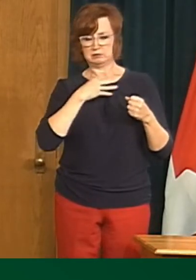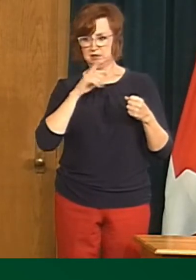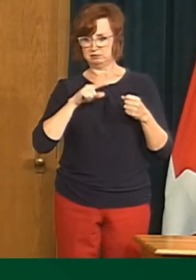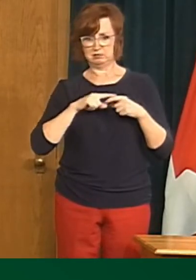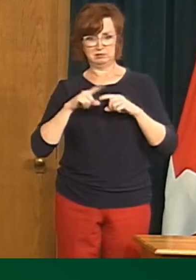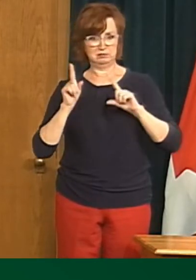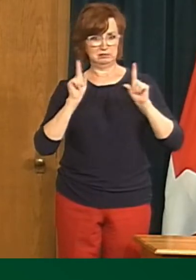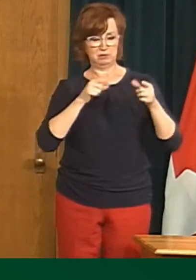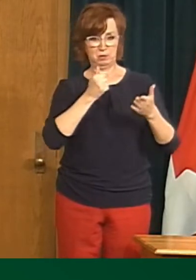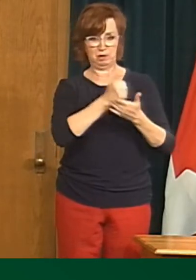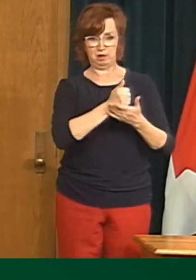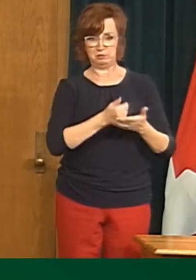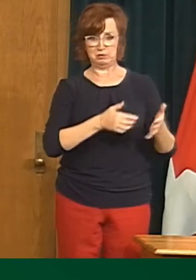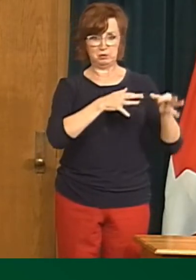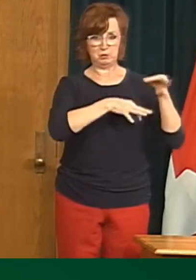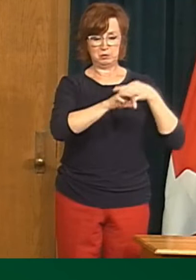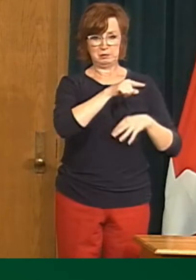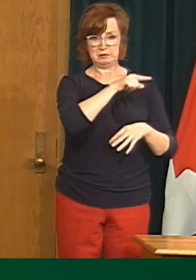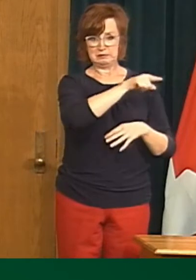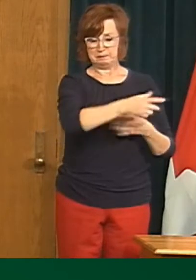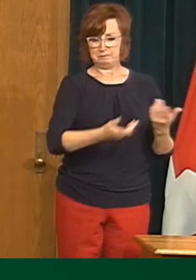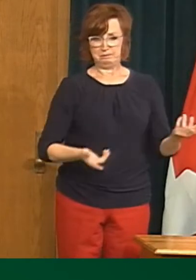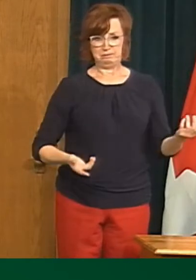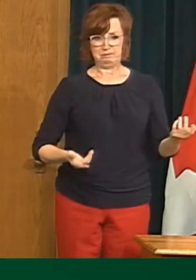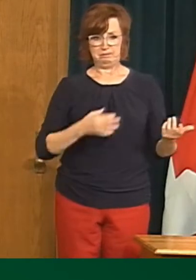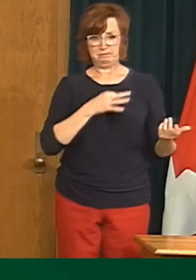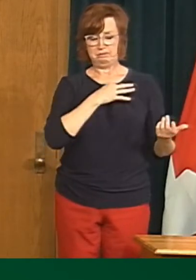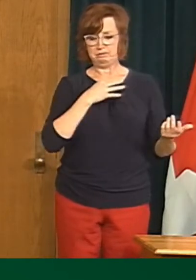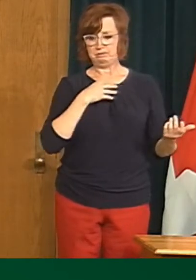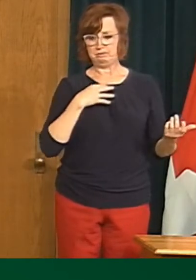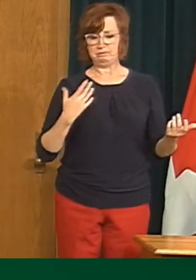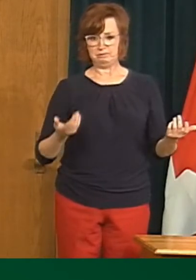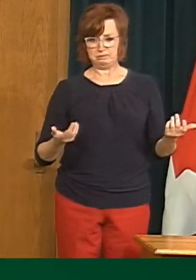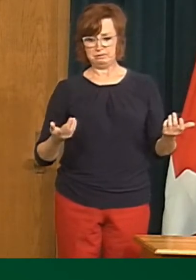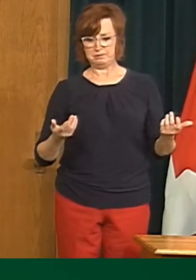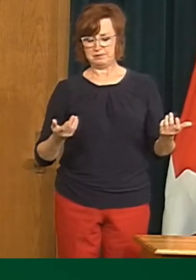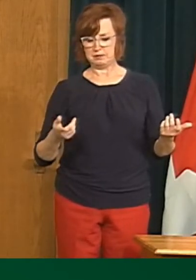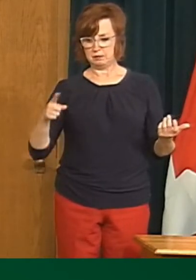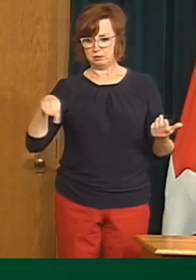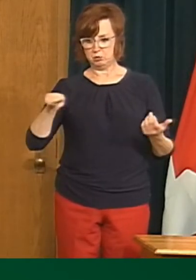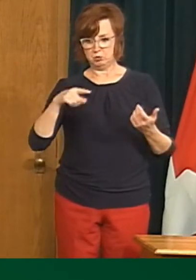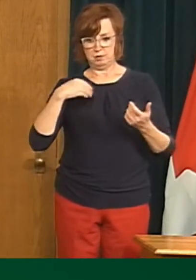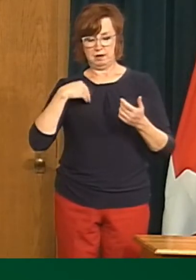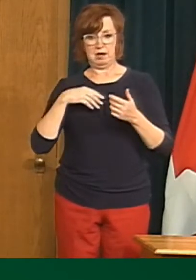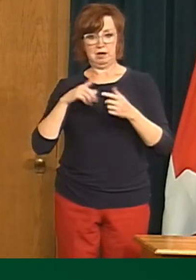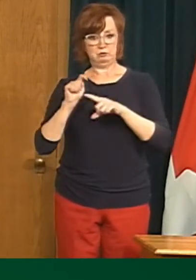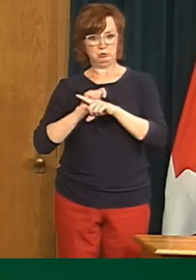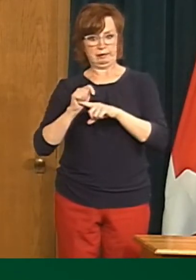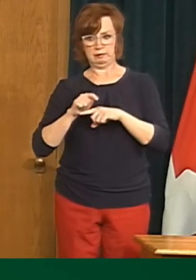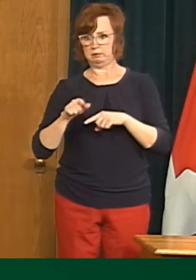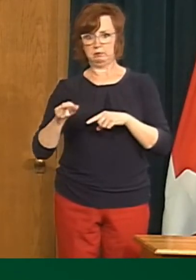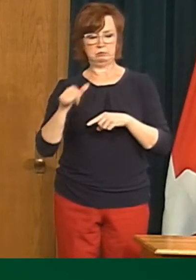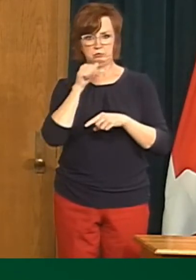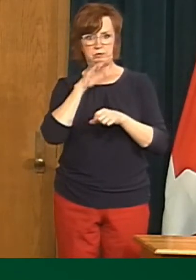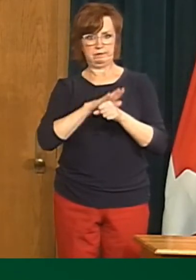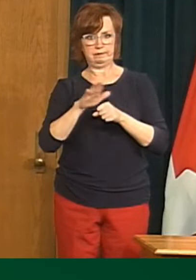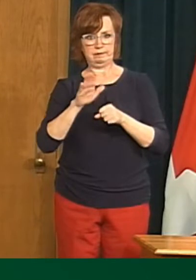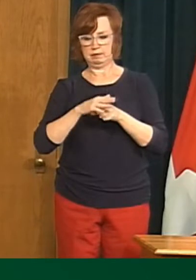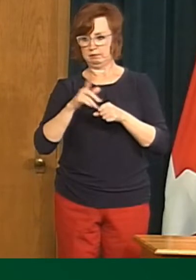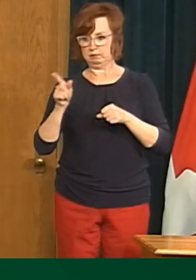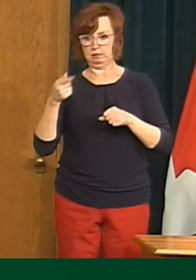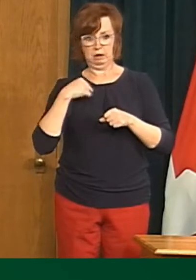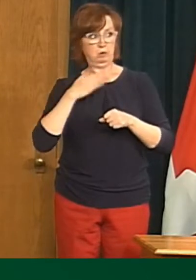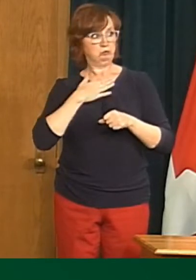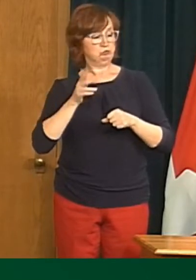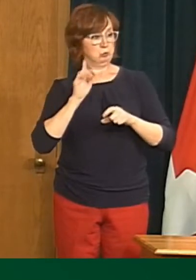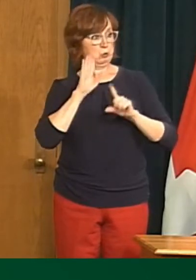from a training perspective into how they are because it's a new normal in our healthcare facilities, just like it's a new